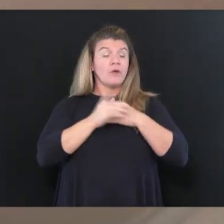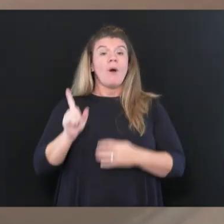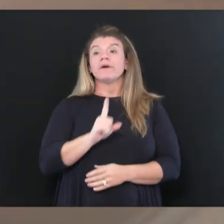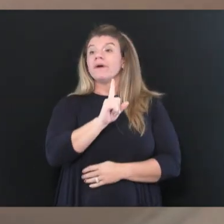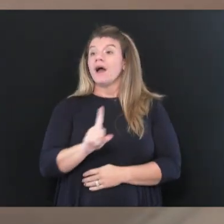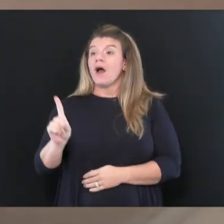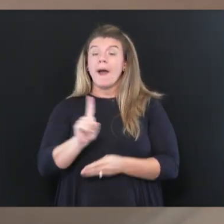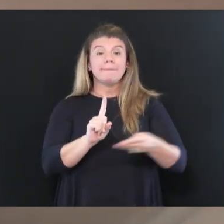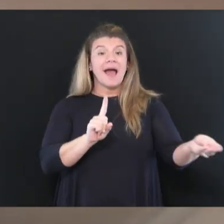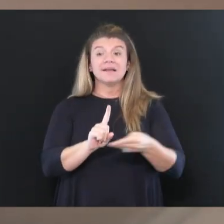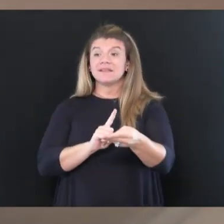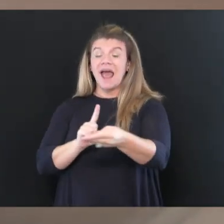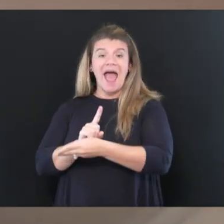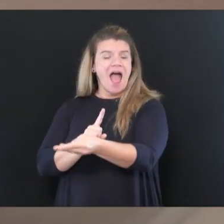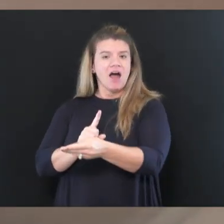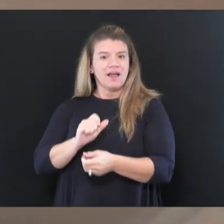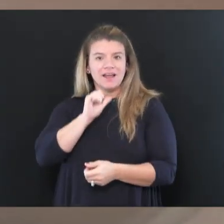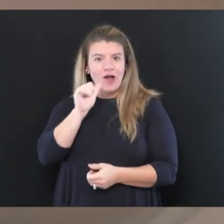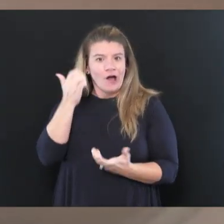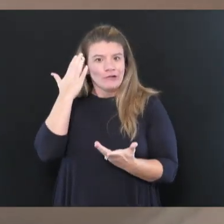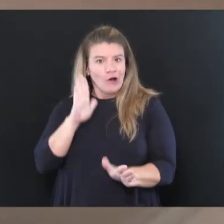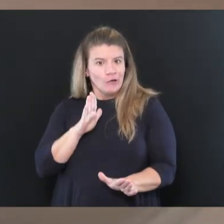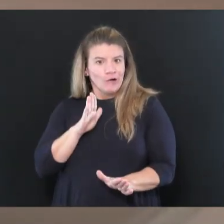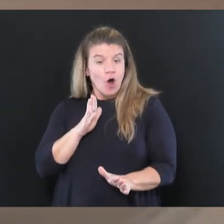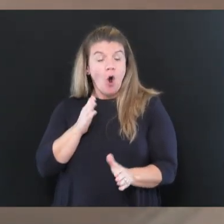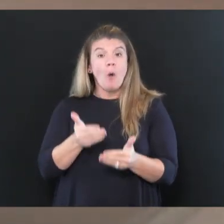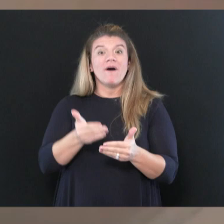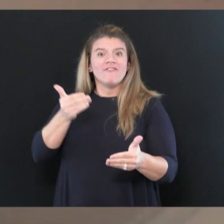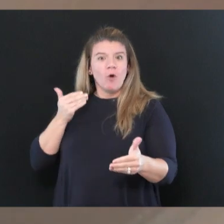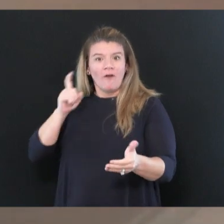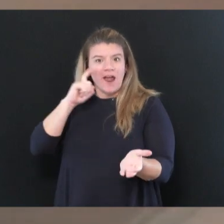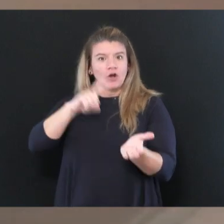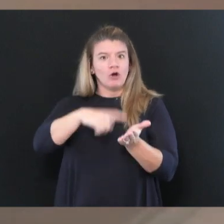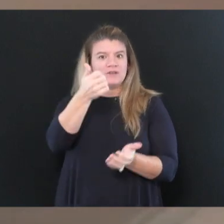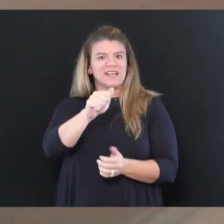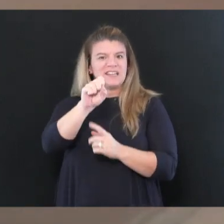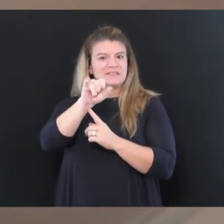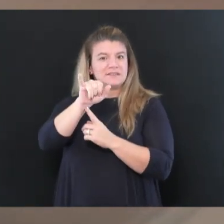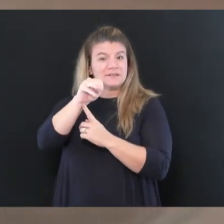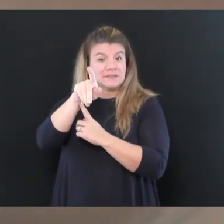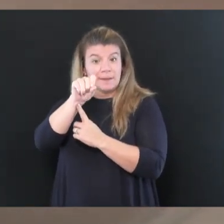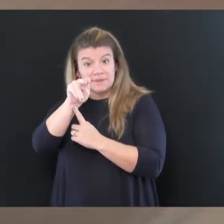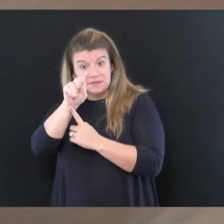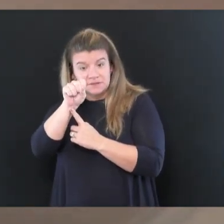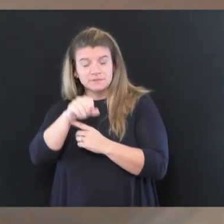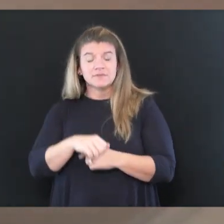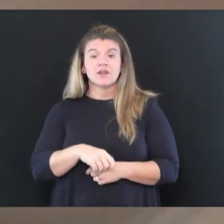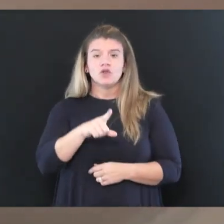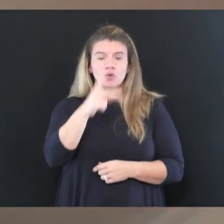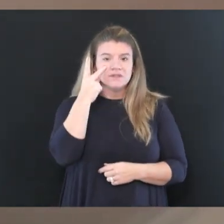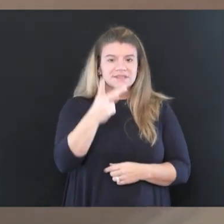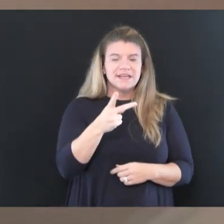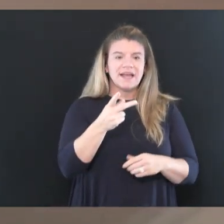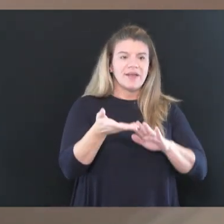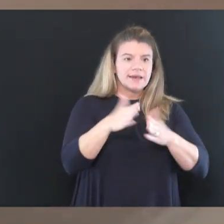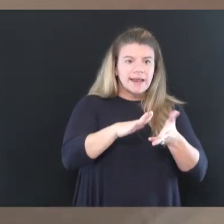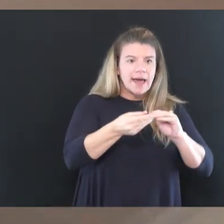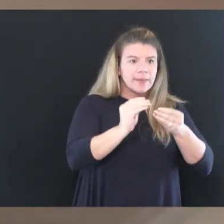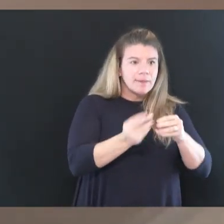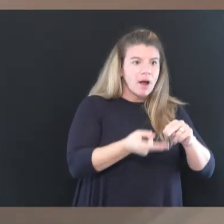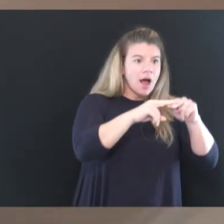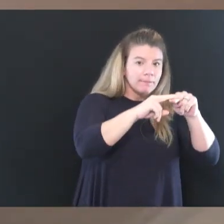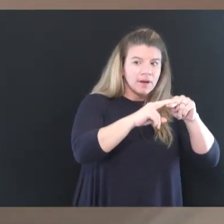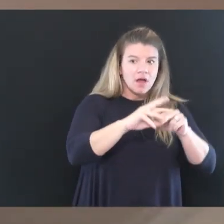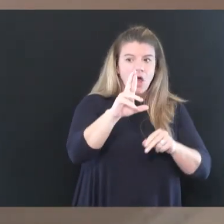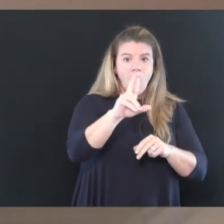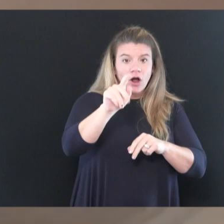the asymptomatic or pre-symptomatic period. We were also seeing the death rate go up. We're seeing our RT value go way